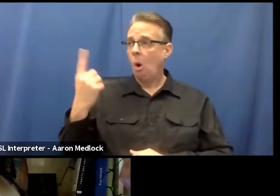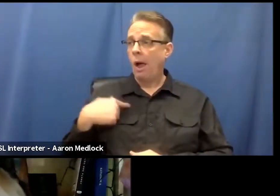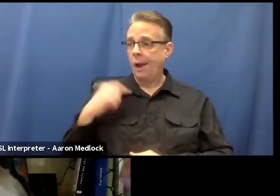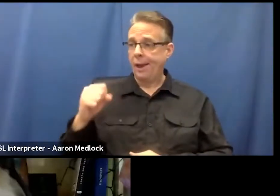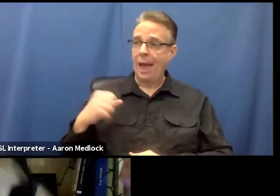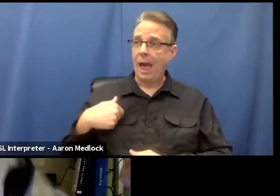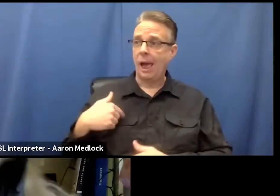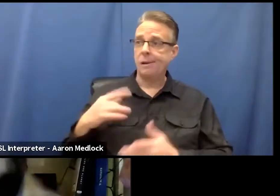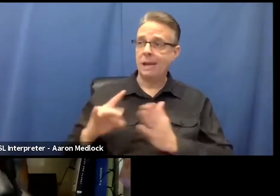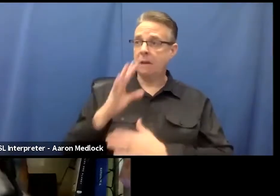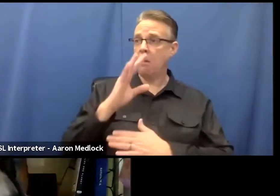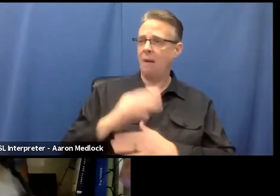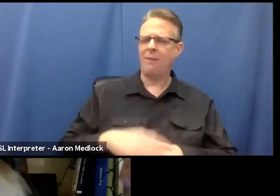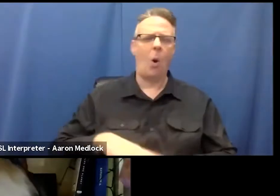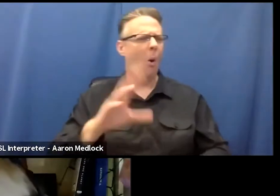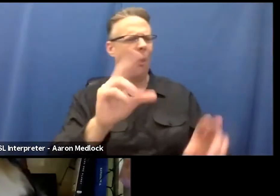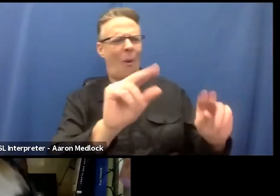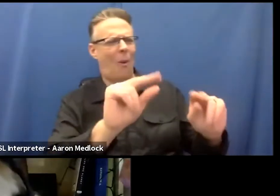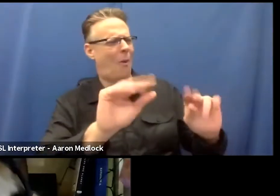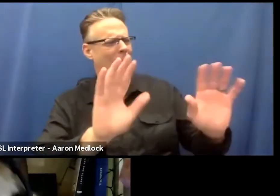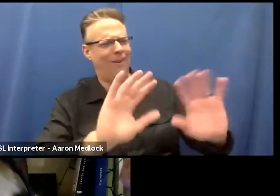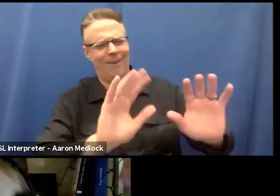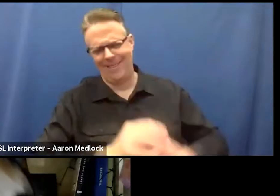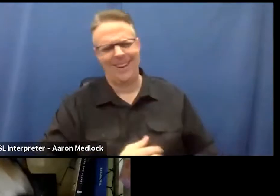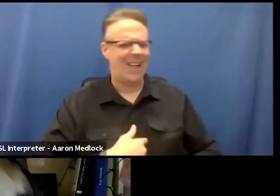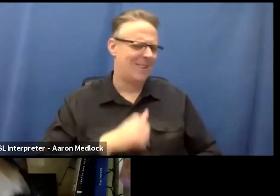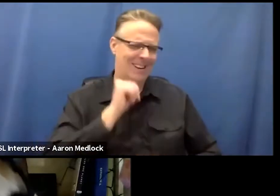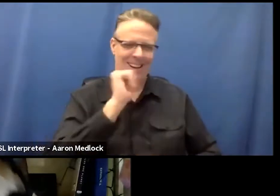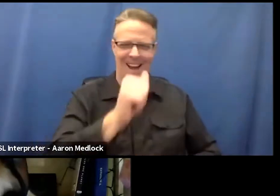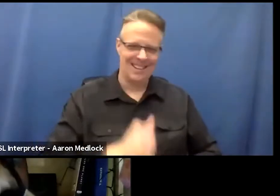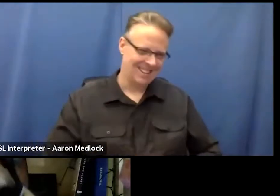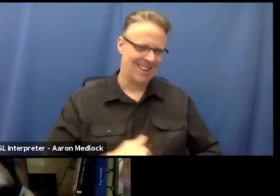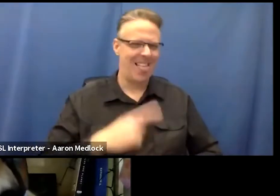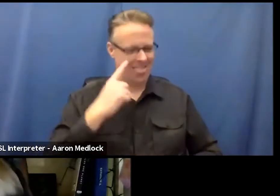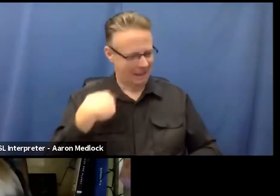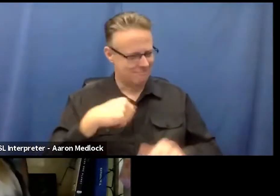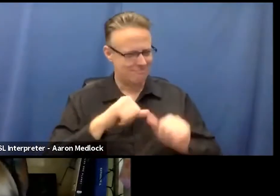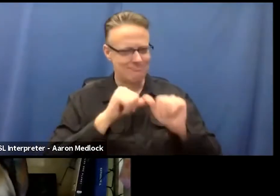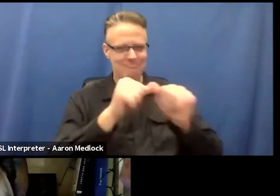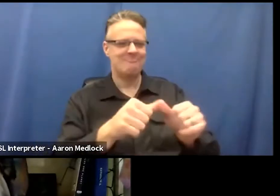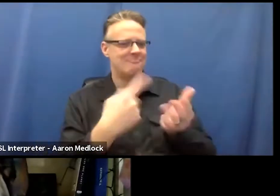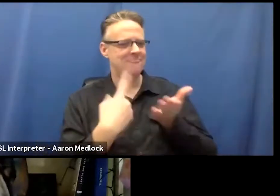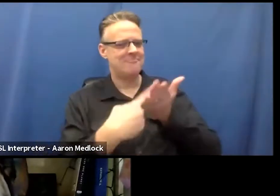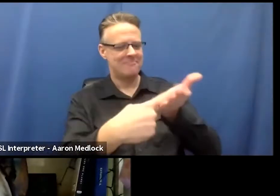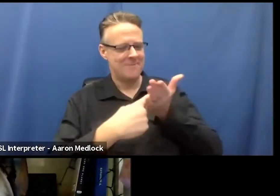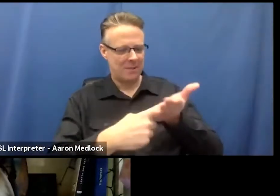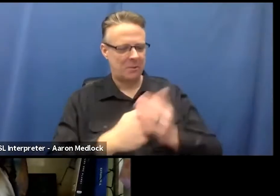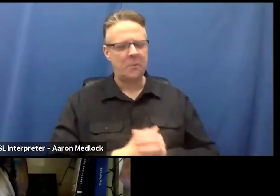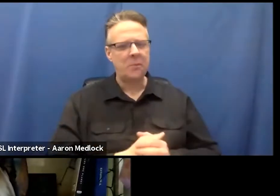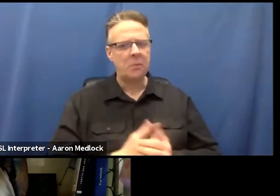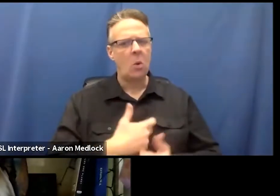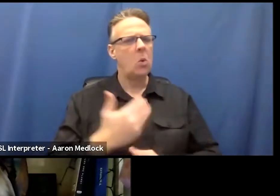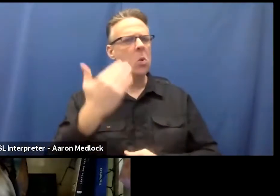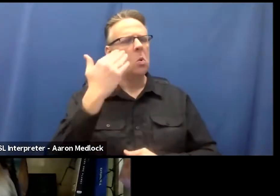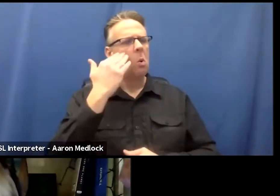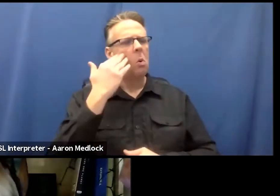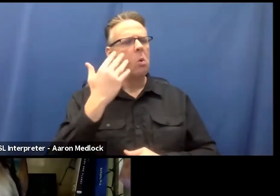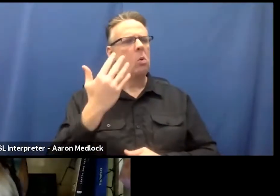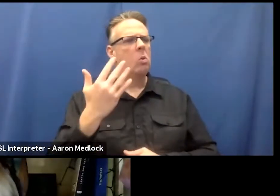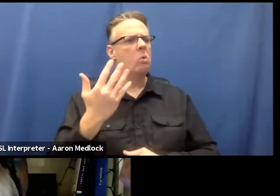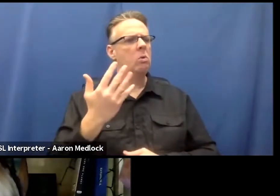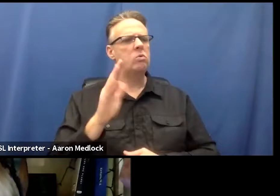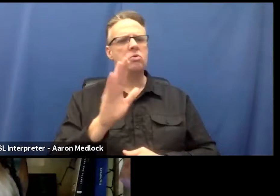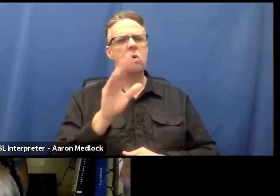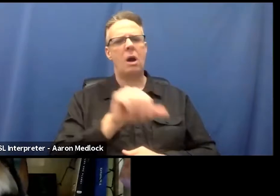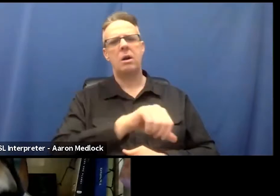you at all. I'm not, absolutely not. I think we need to continue our discussion, but I sort of want to know where else you